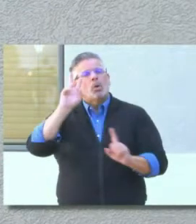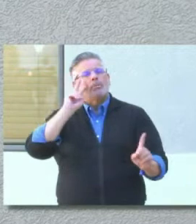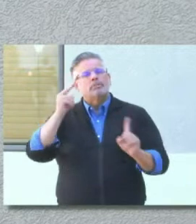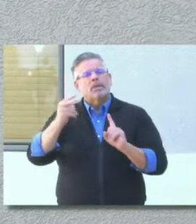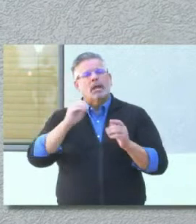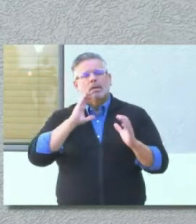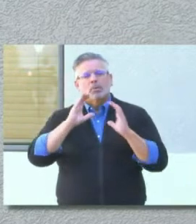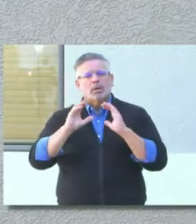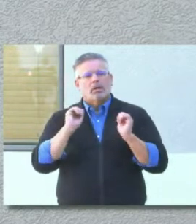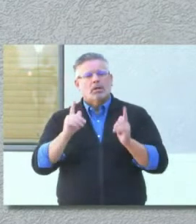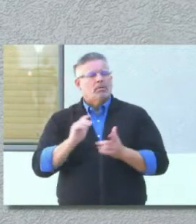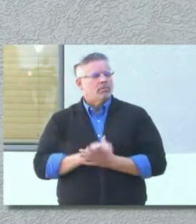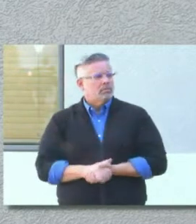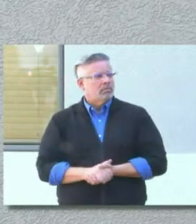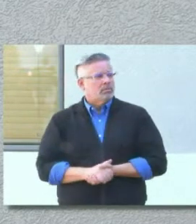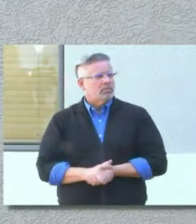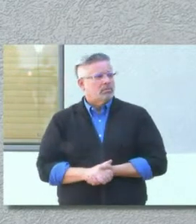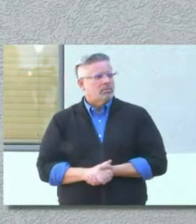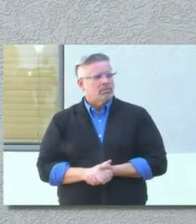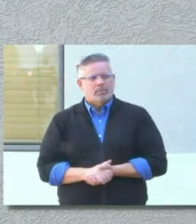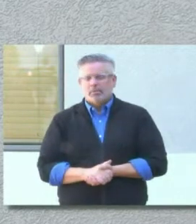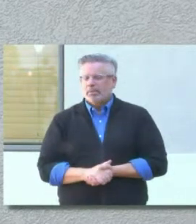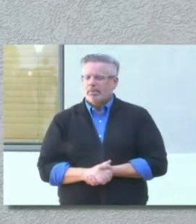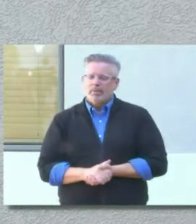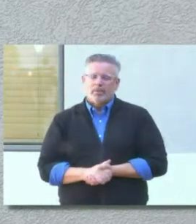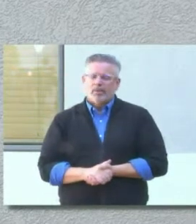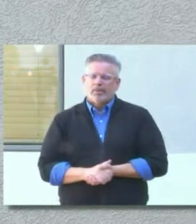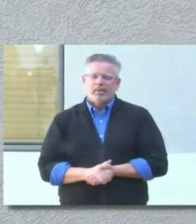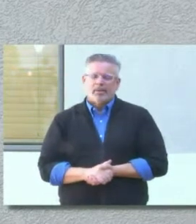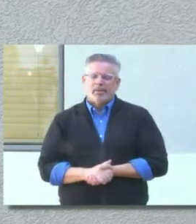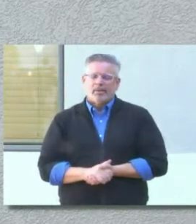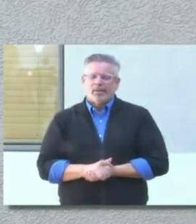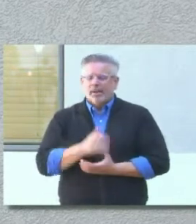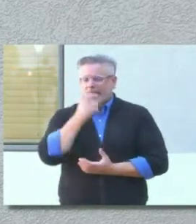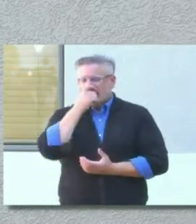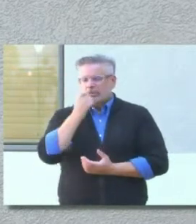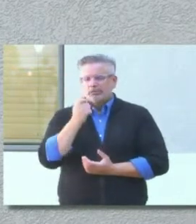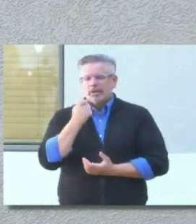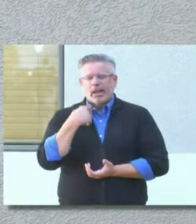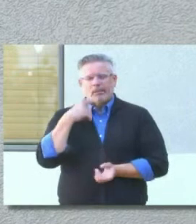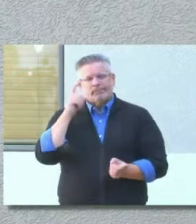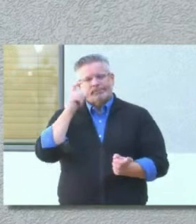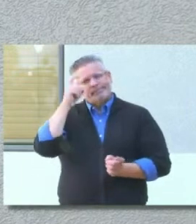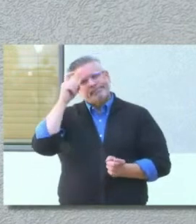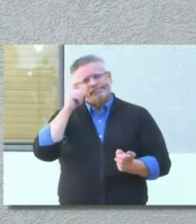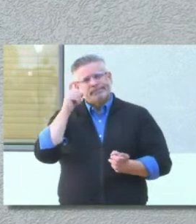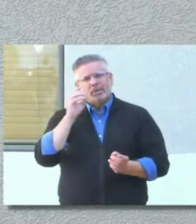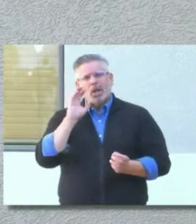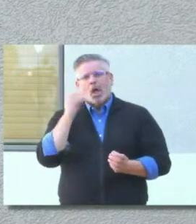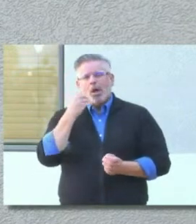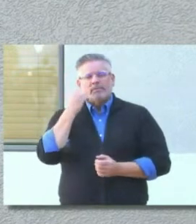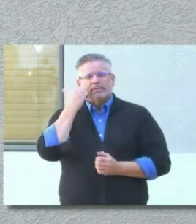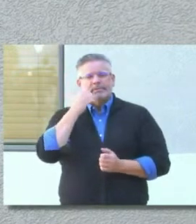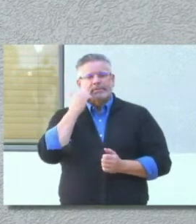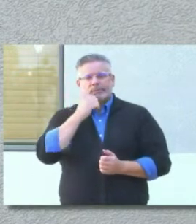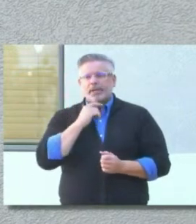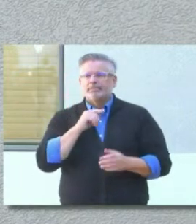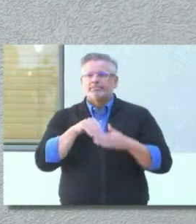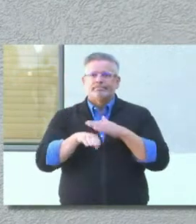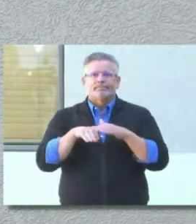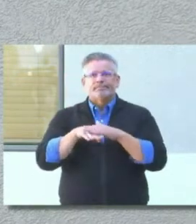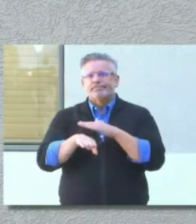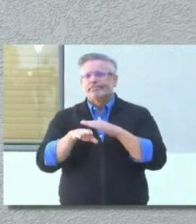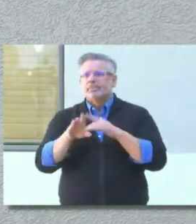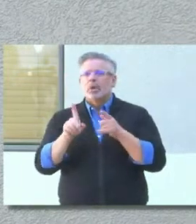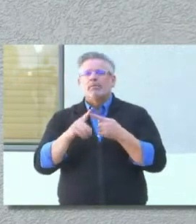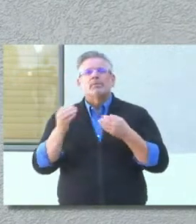about communicating at all? I don't know. I was sort of bewildered. I drove into the office every single day, into the